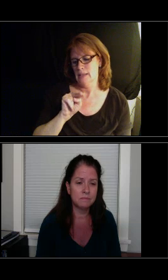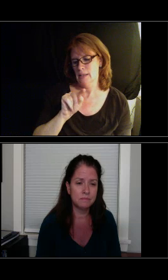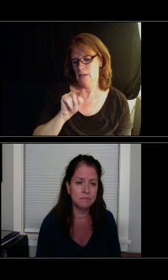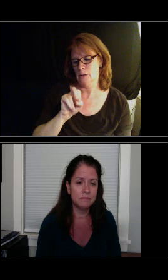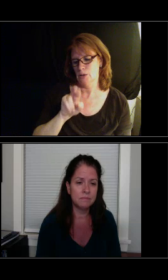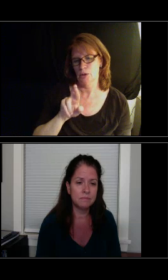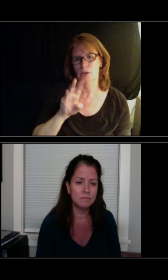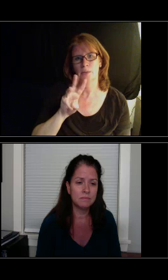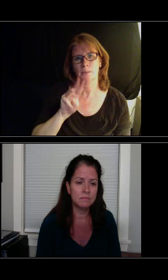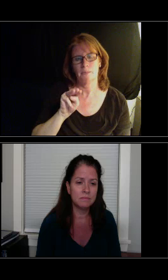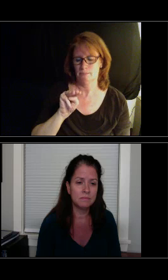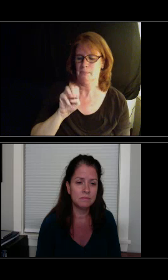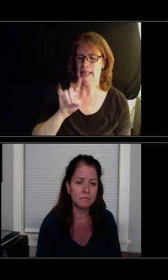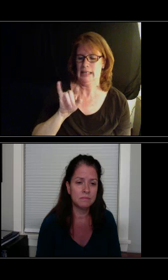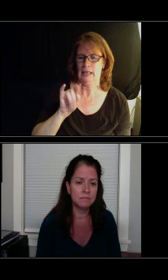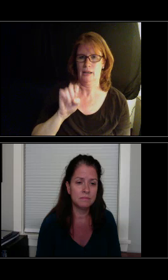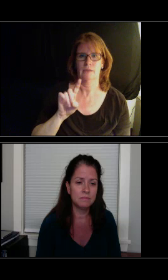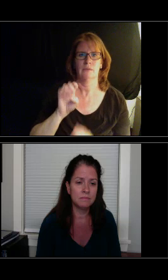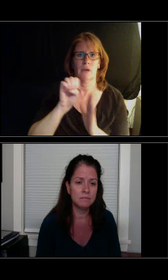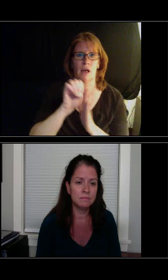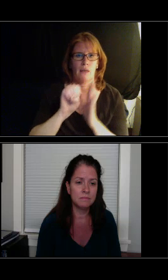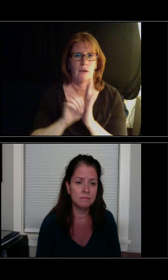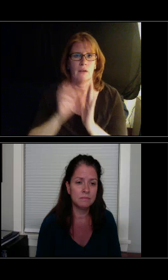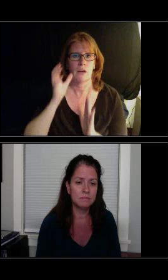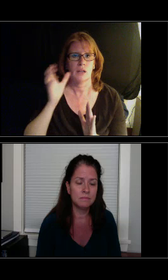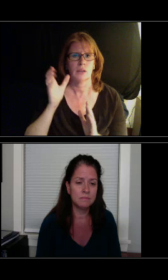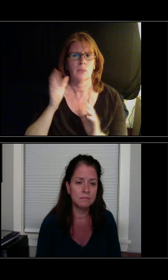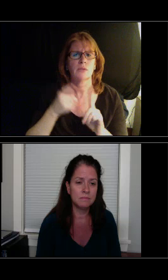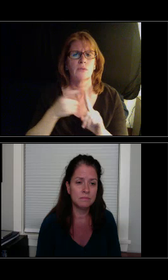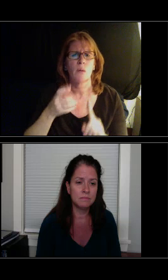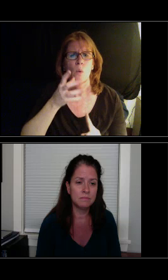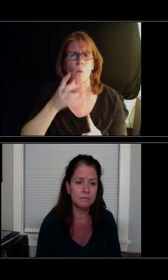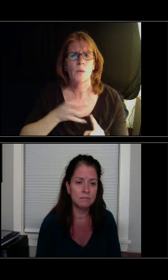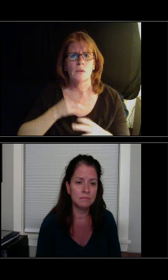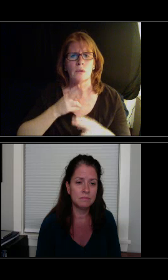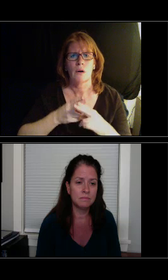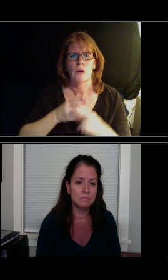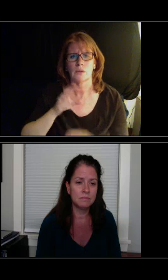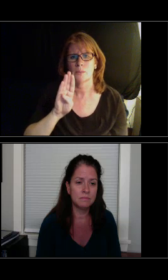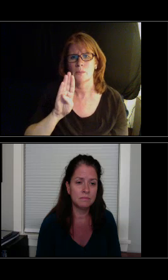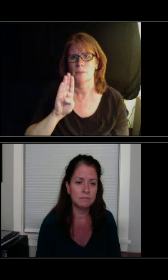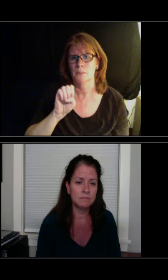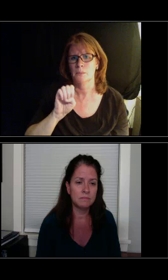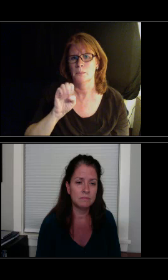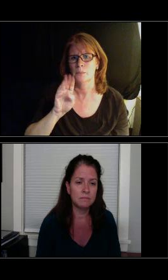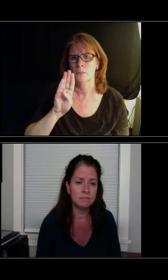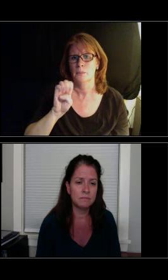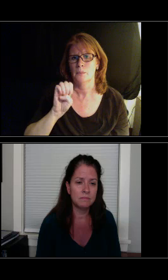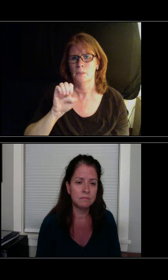think is that this is the area that needs to be developed, the intermediate ethical concepts.